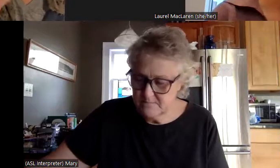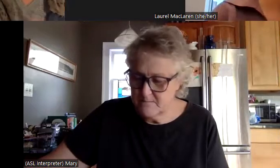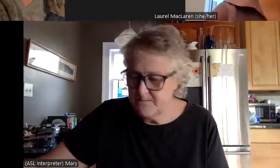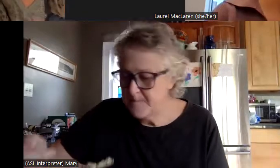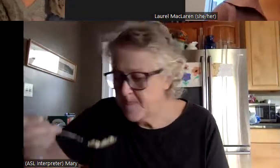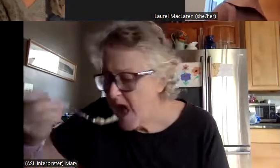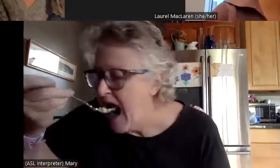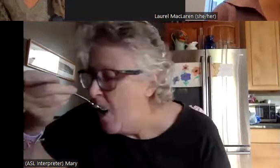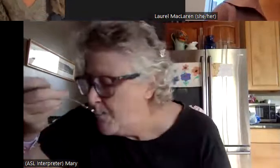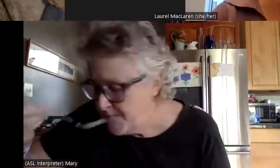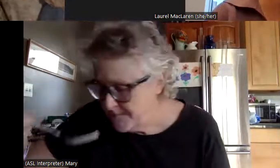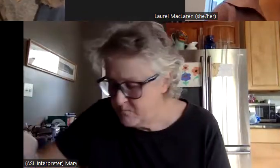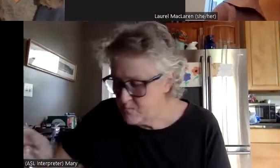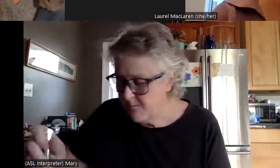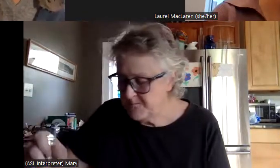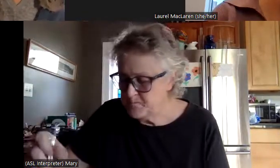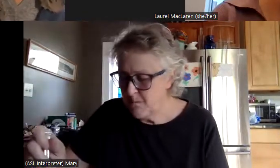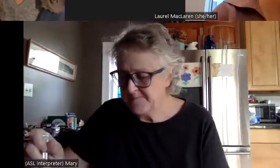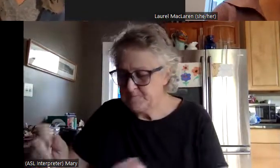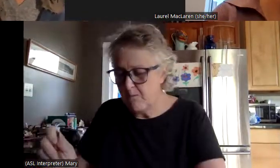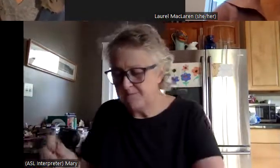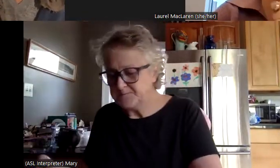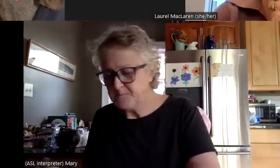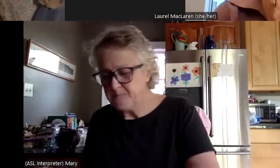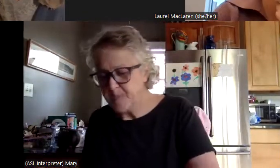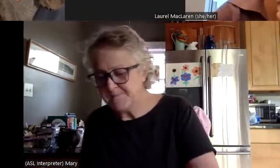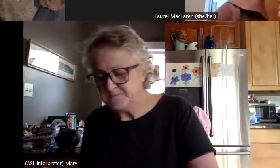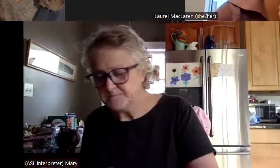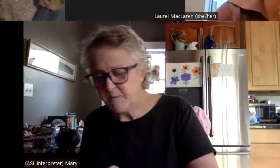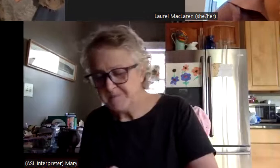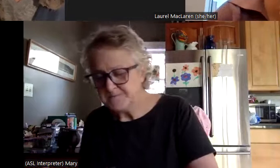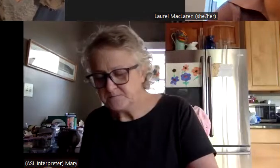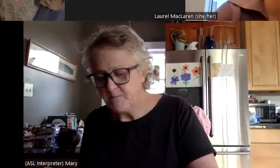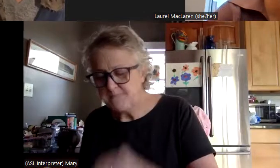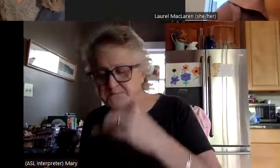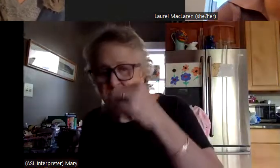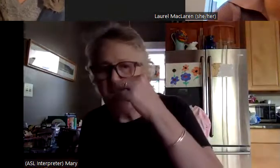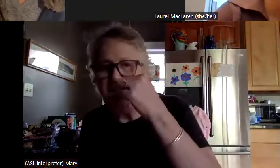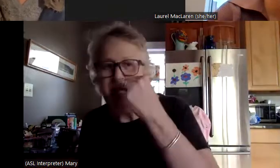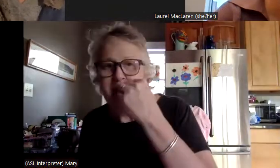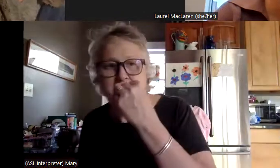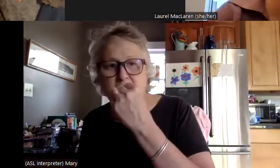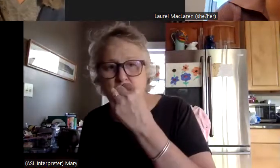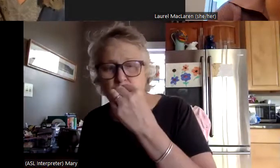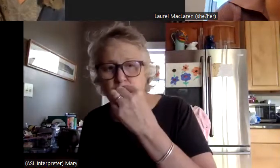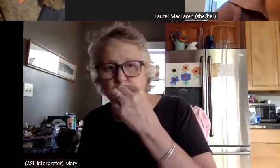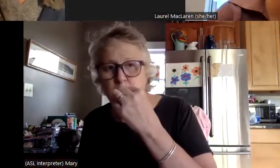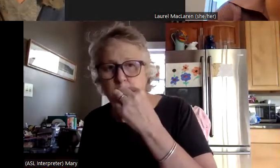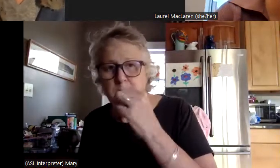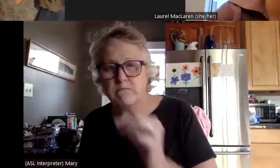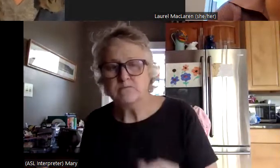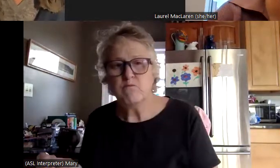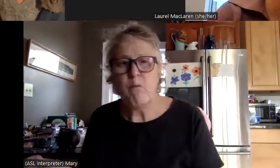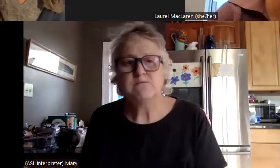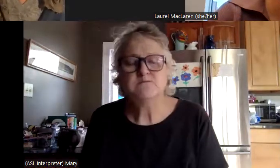and then they squirt So this is with what kind of pain that you've been having? nerve pain in my neck from